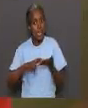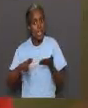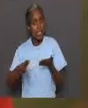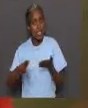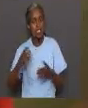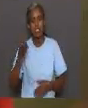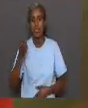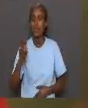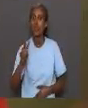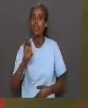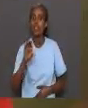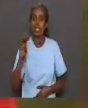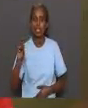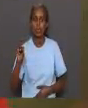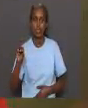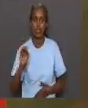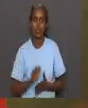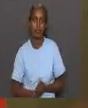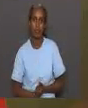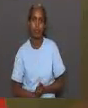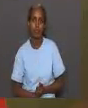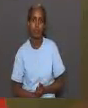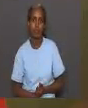radius is 12 centimeters.